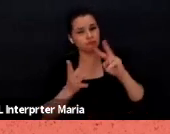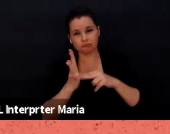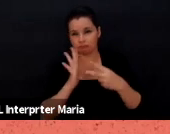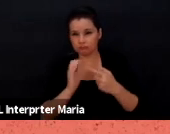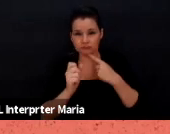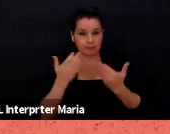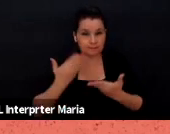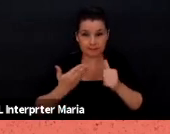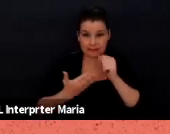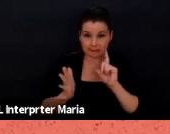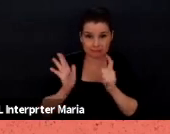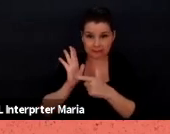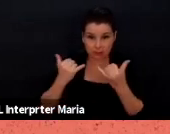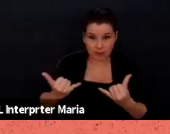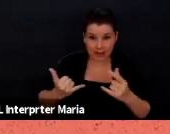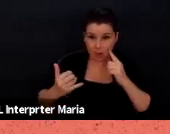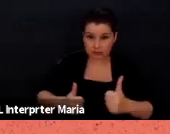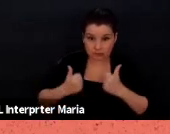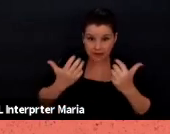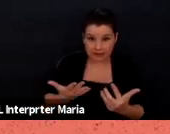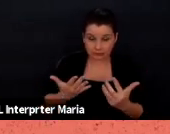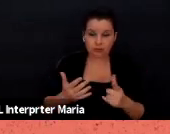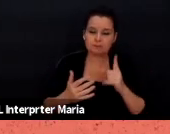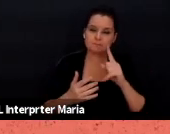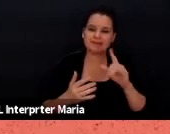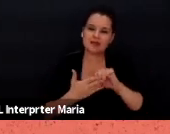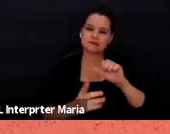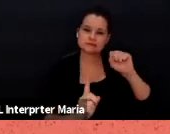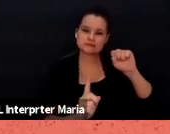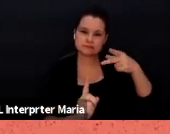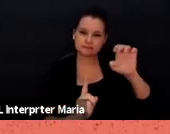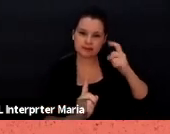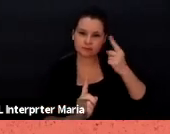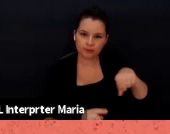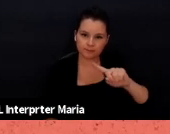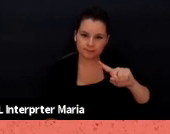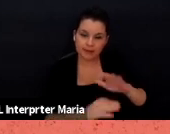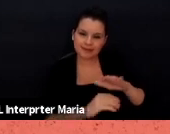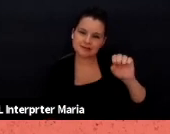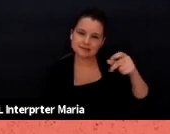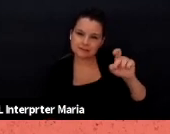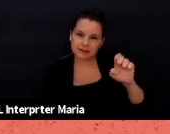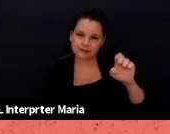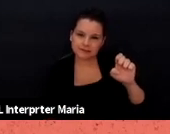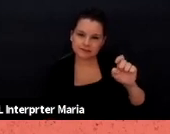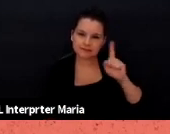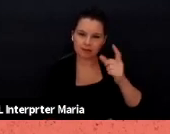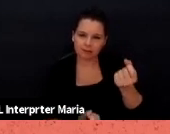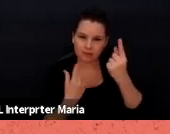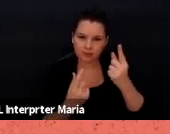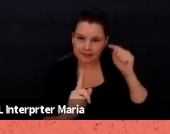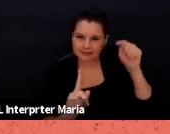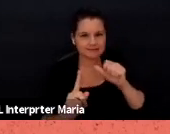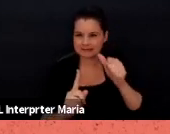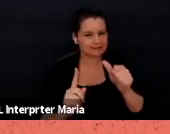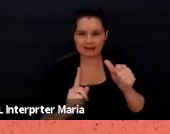may not identify right now as a survivor, but holding that space and holding the space for people, understanding that this is not a